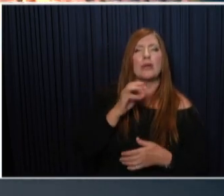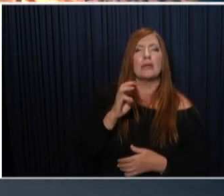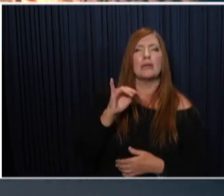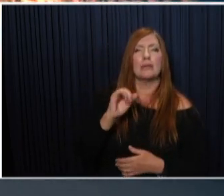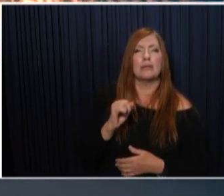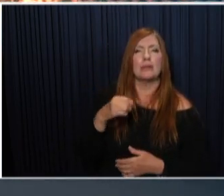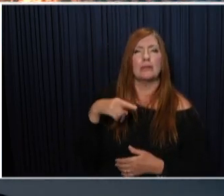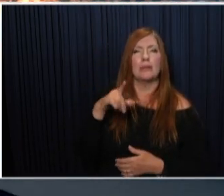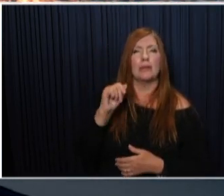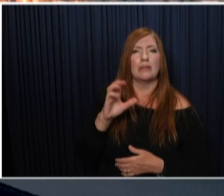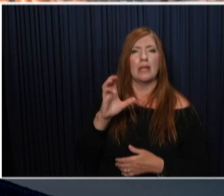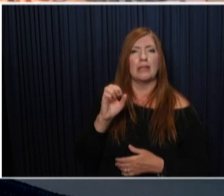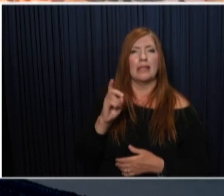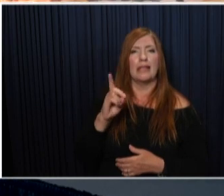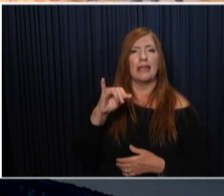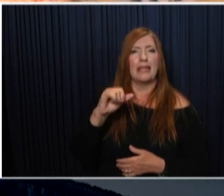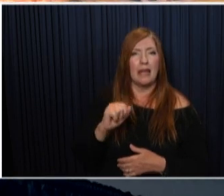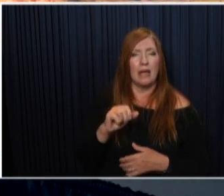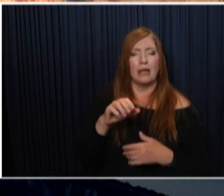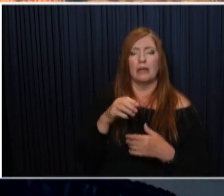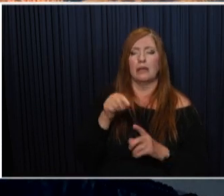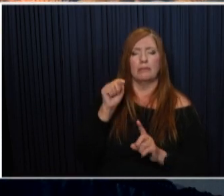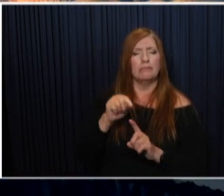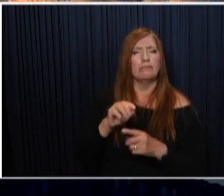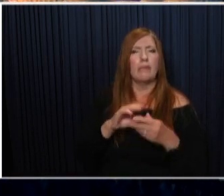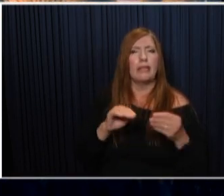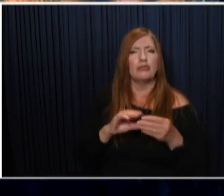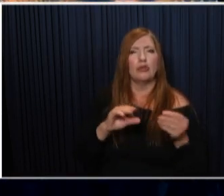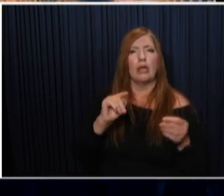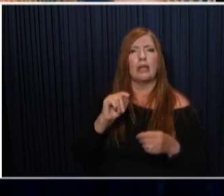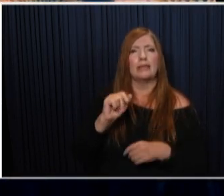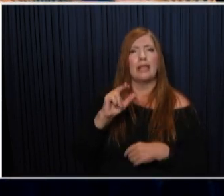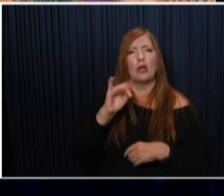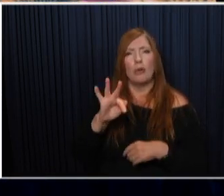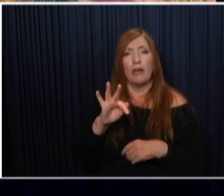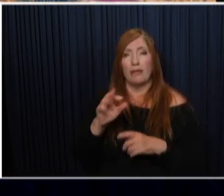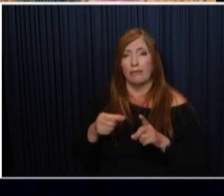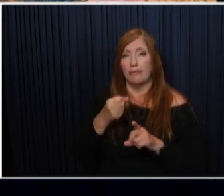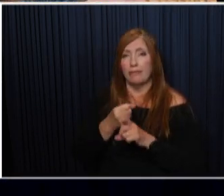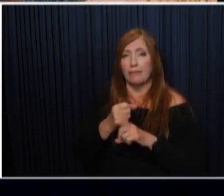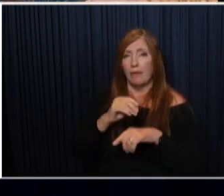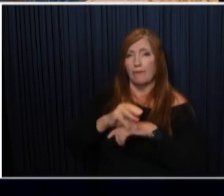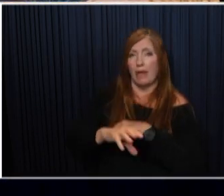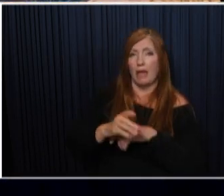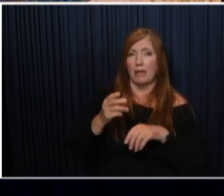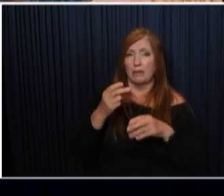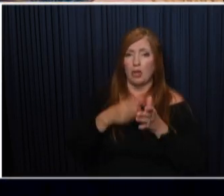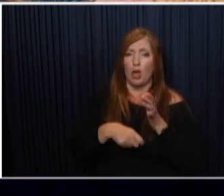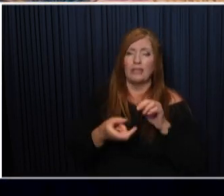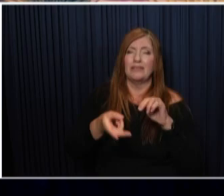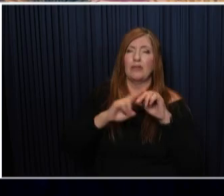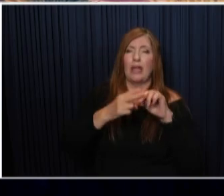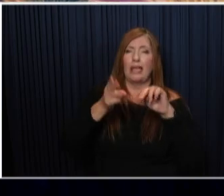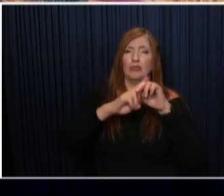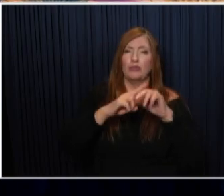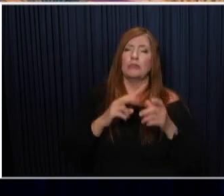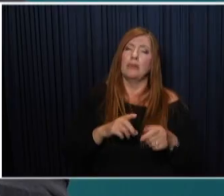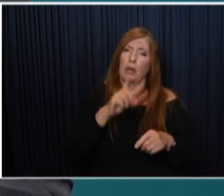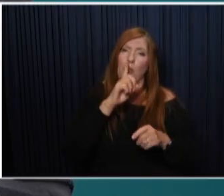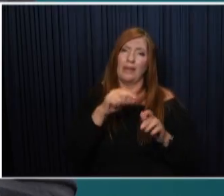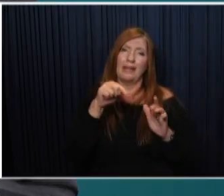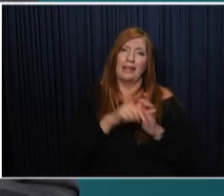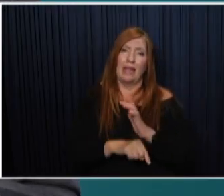as tariffs and how that's impacting inflation and rising costs currently. Well, it's really killing our